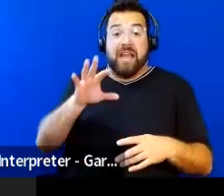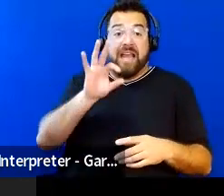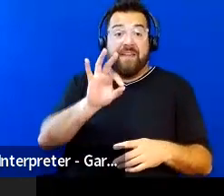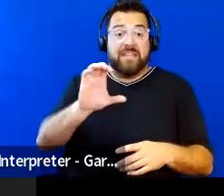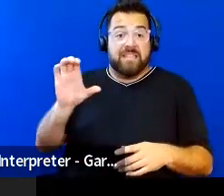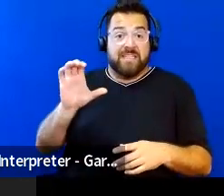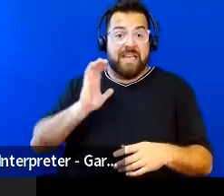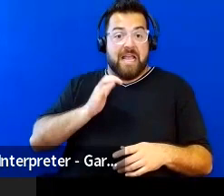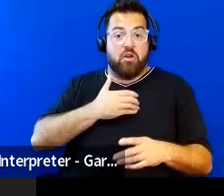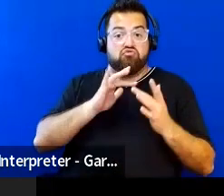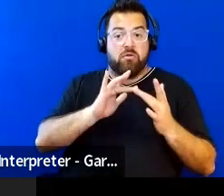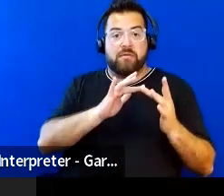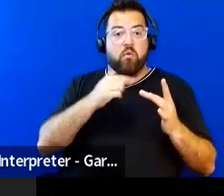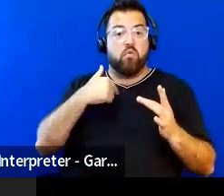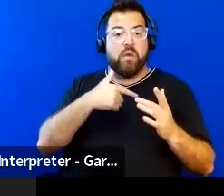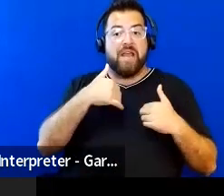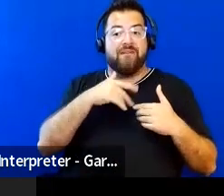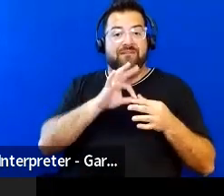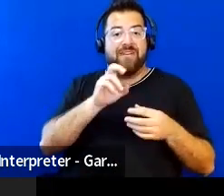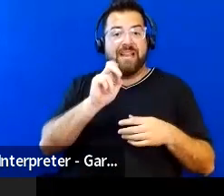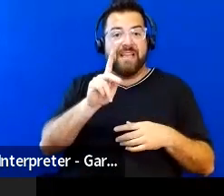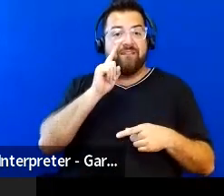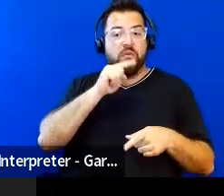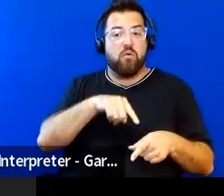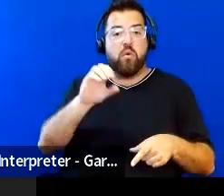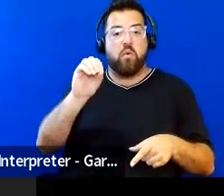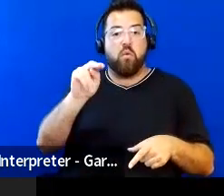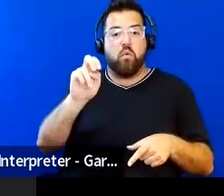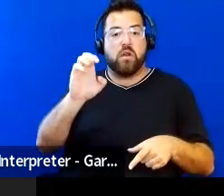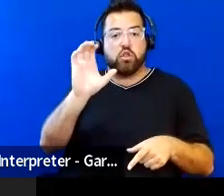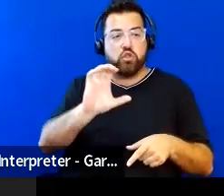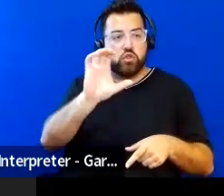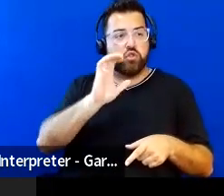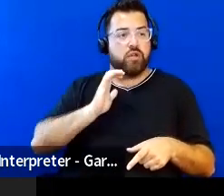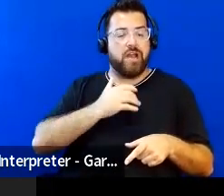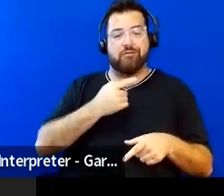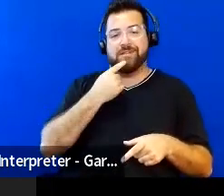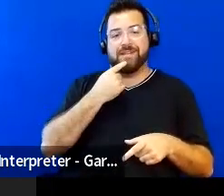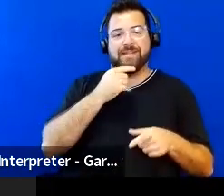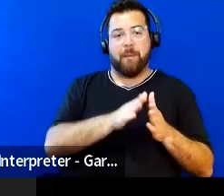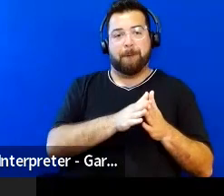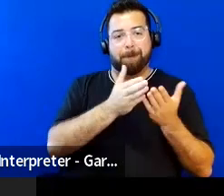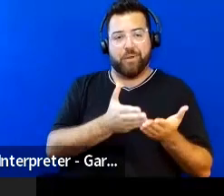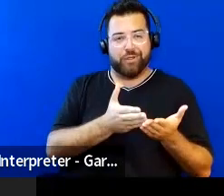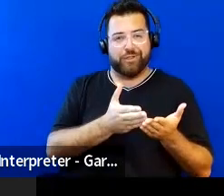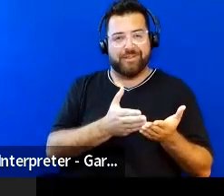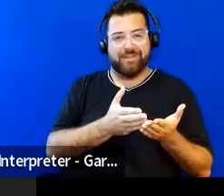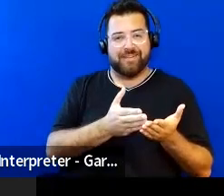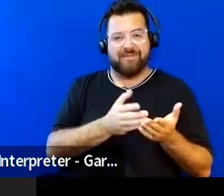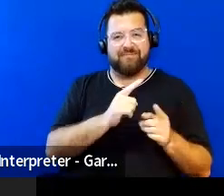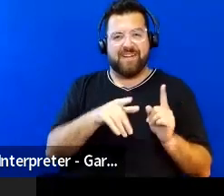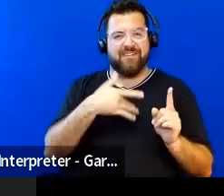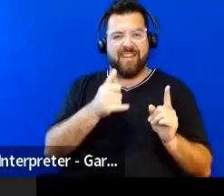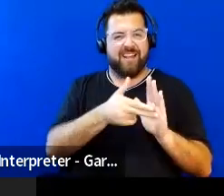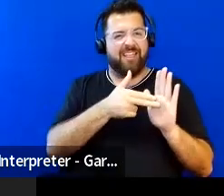College's website, we have a link to our OneSearch catalog, and ours says books, but I always say it's a little bit of a misnomer because you